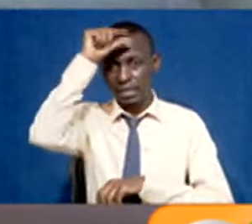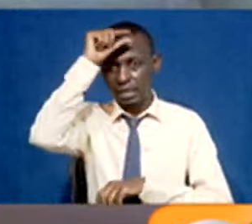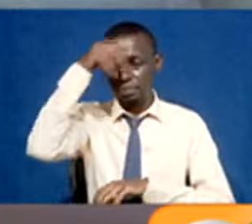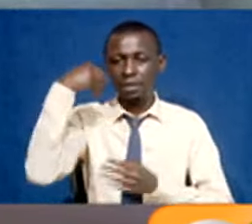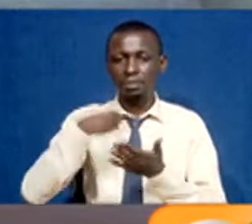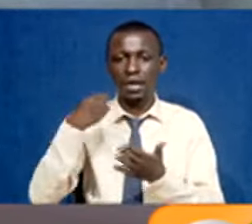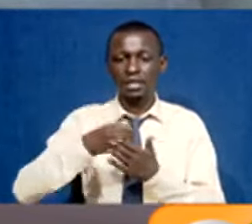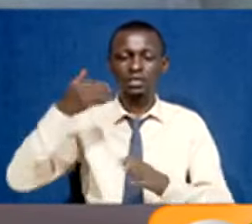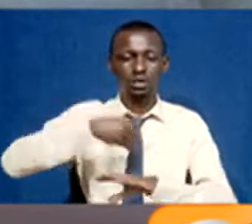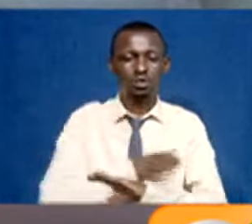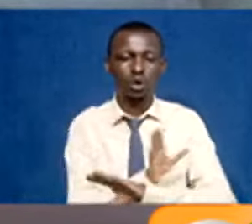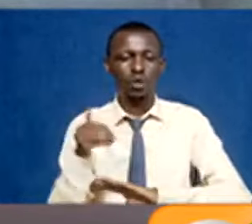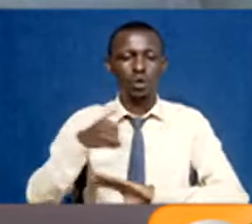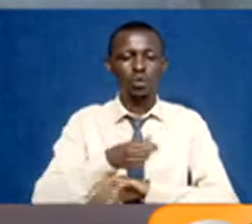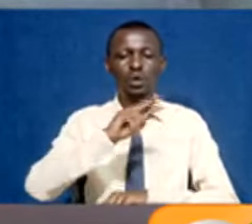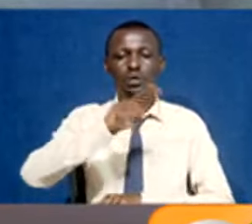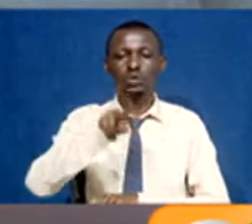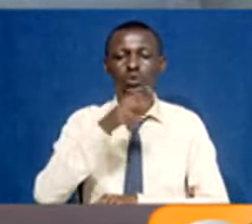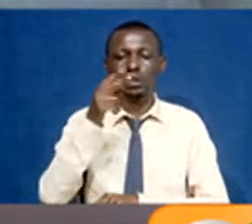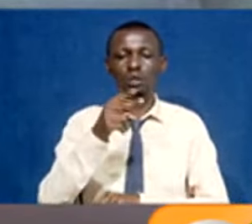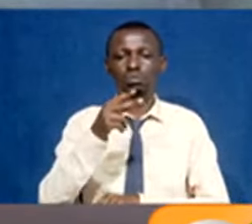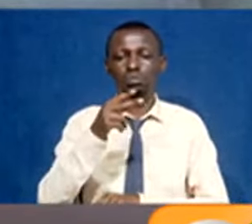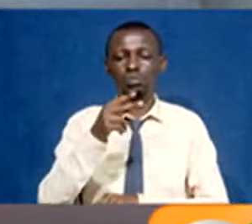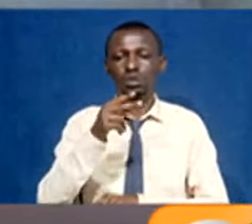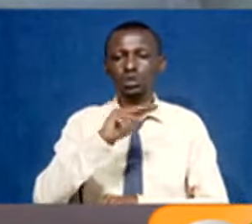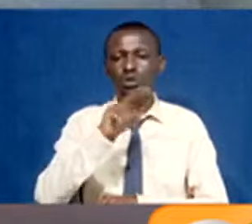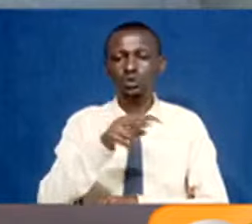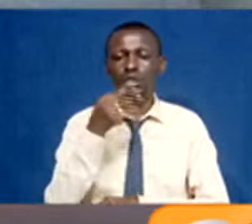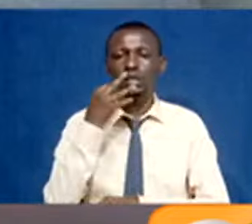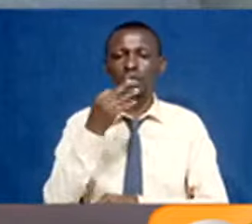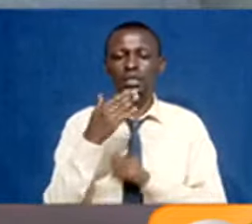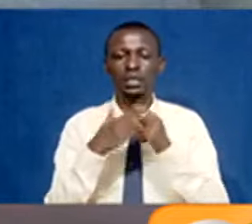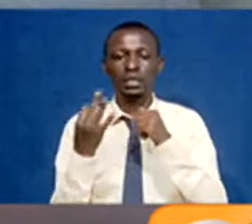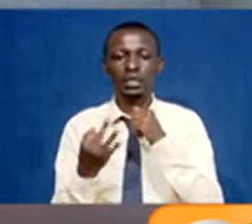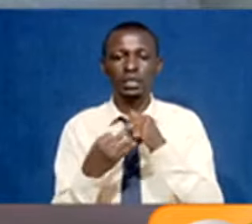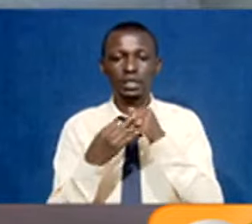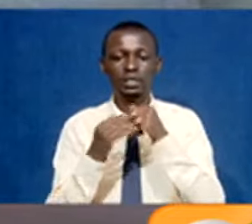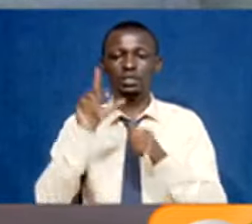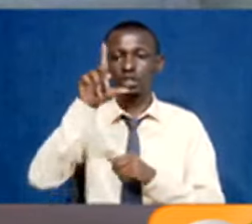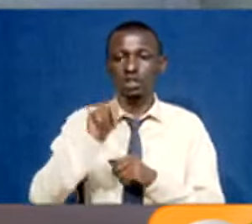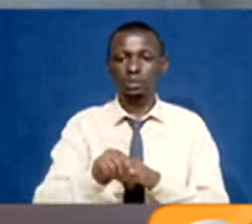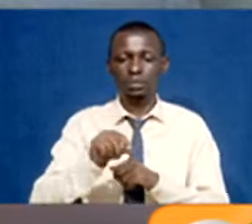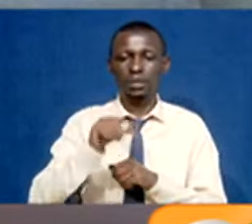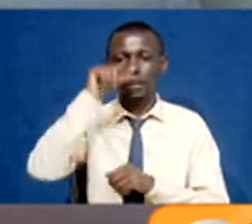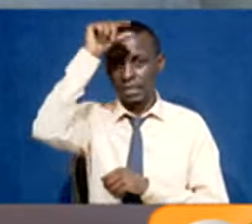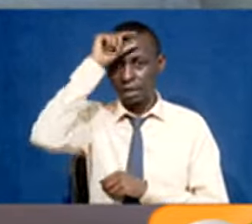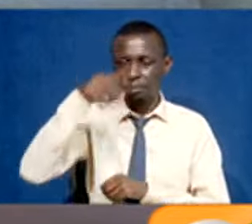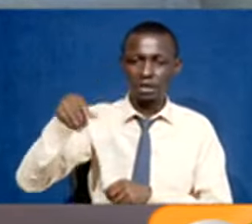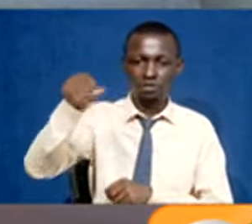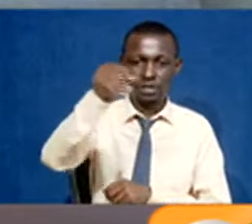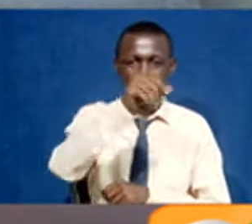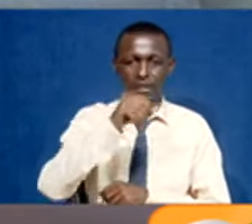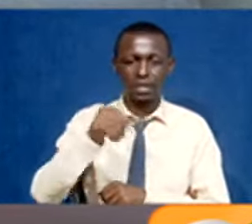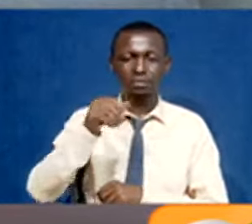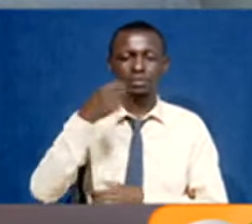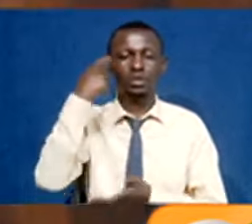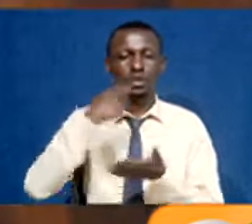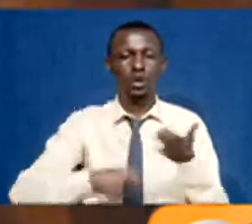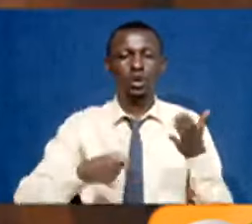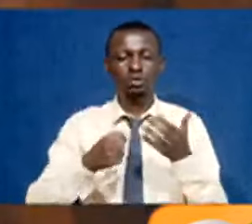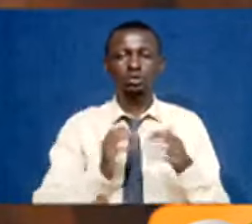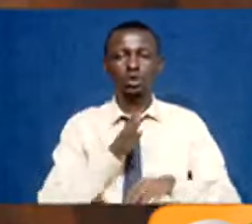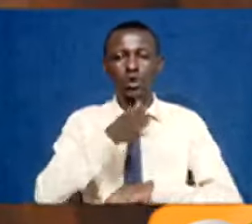of a total of 2,398 bags of government-subsidized fertilizer worth more than 7